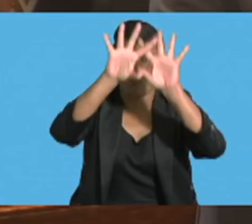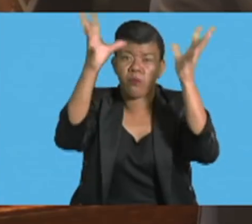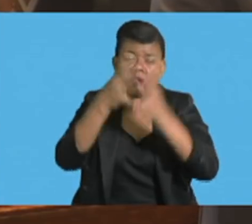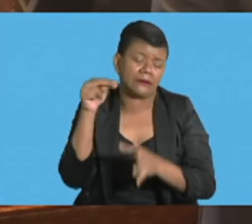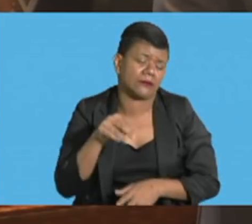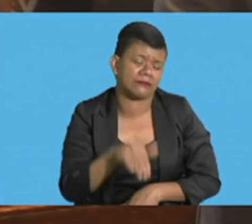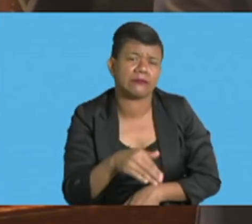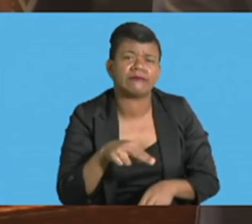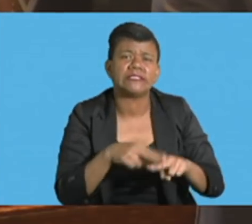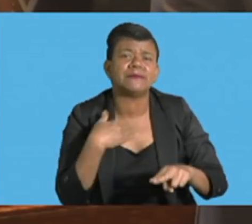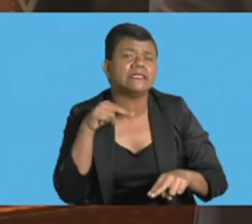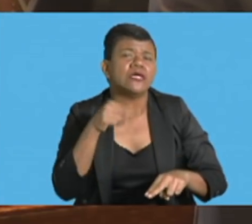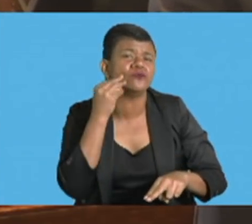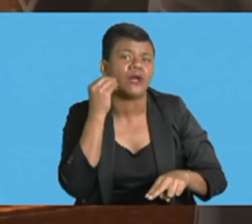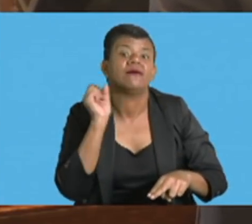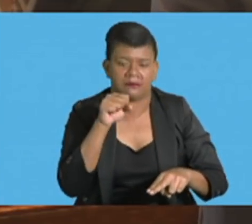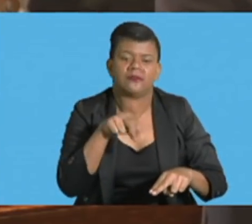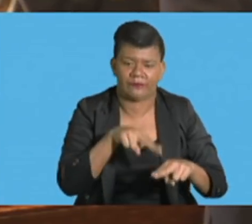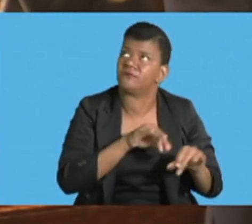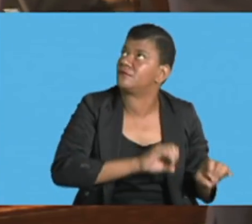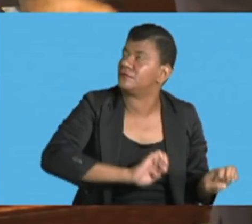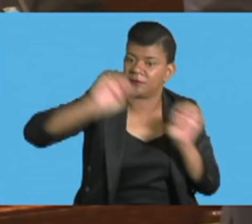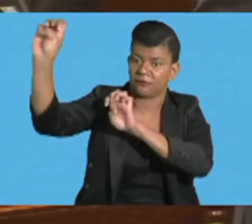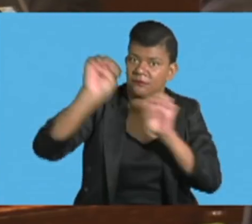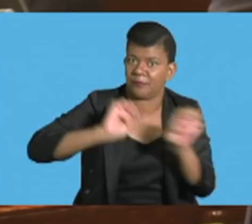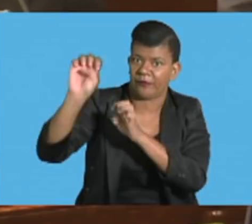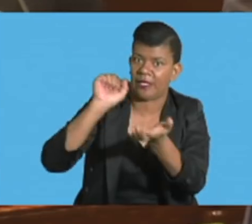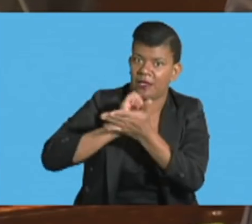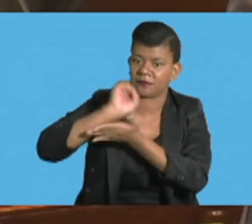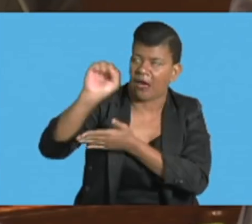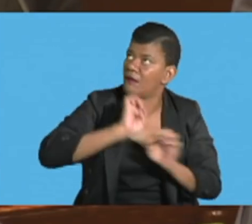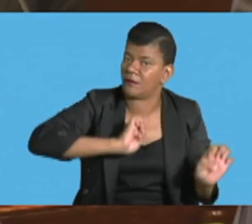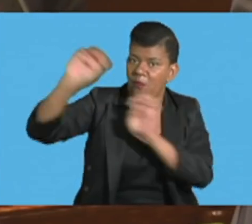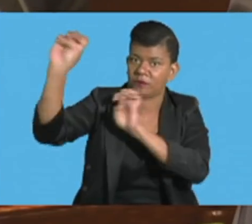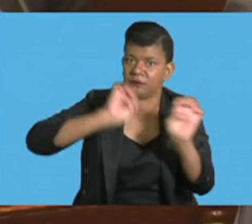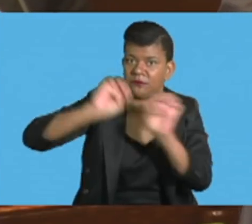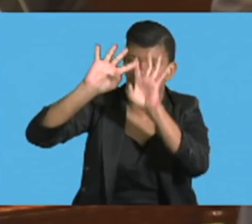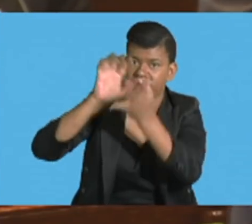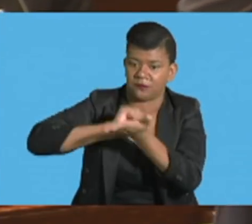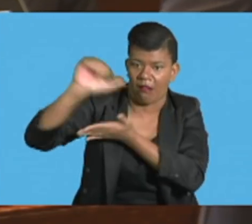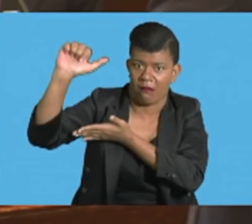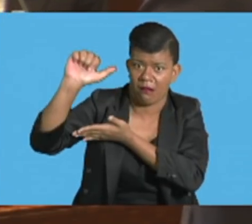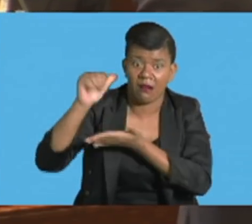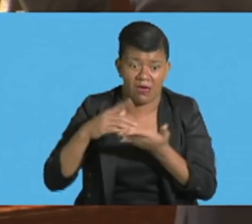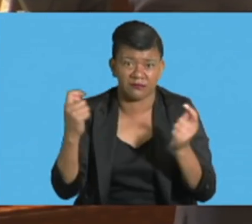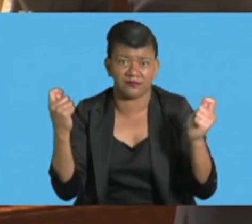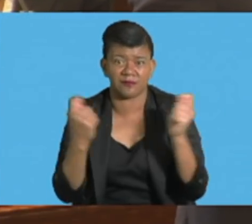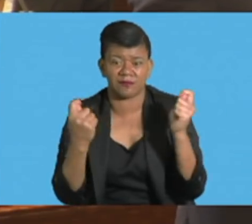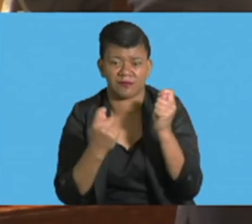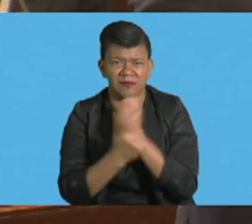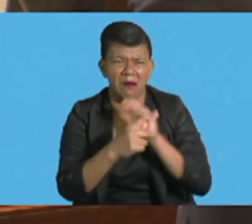pricing and ongoing uncertainty in the marketplace, as changing policies, subsidies, and weather